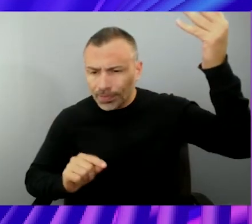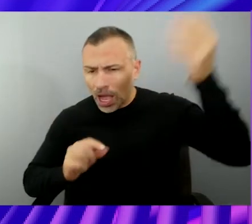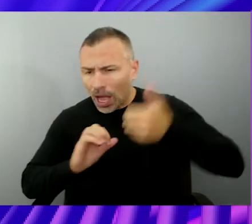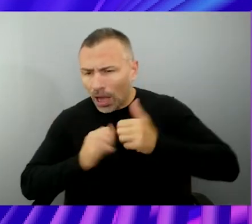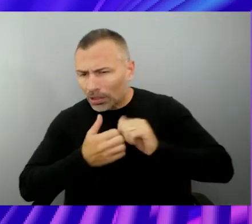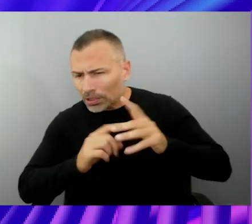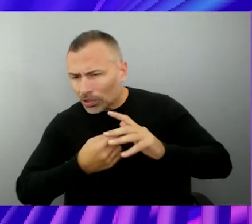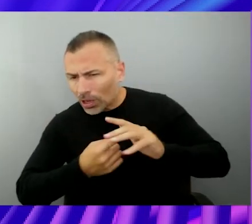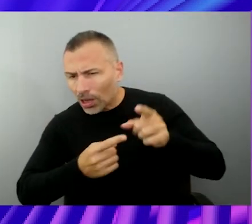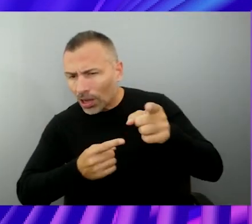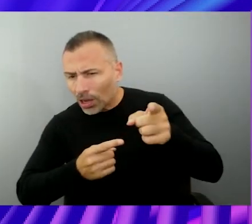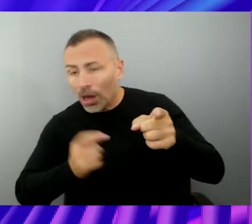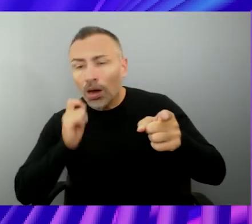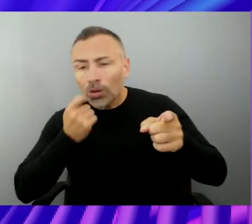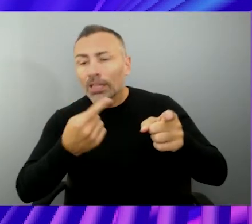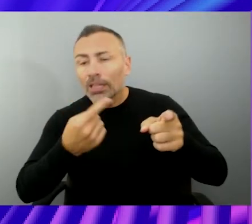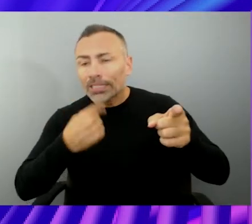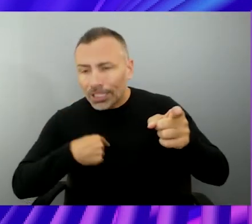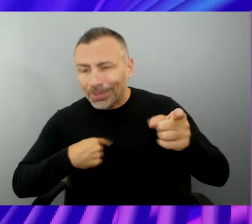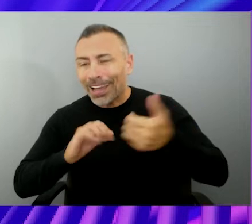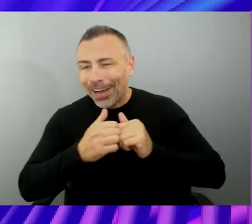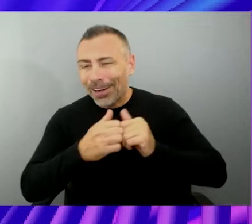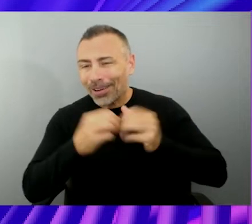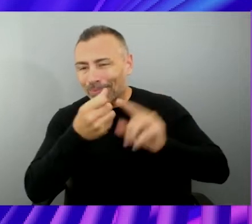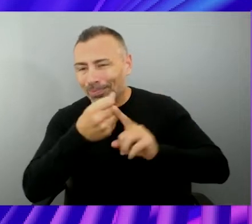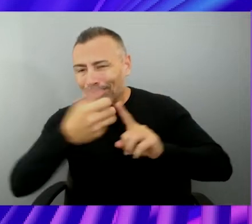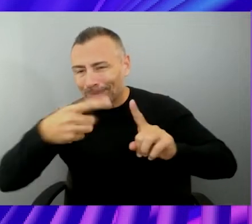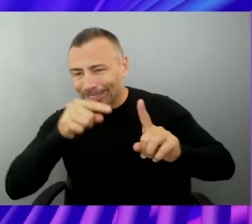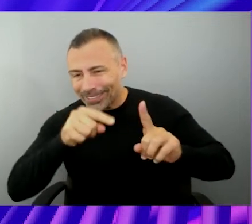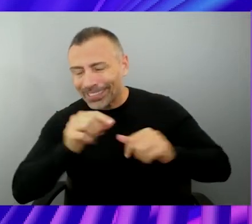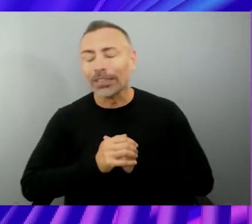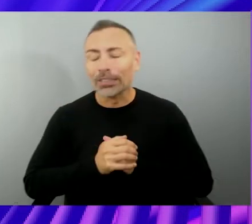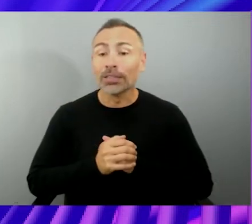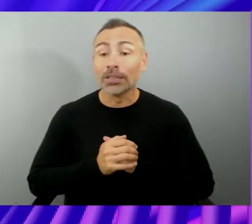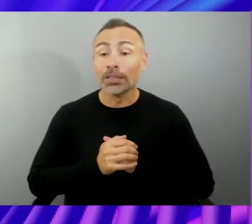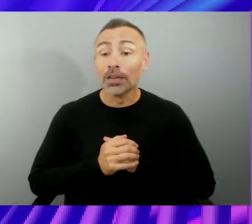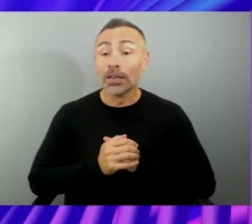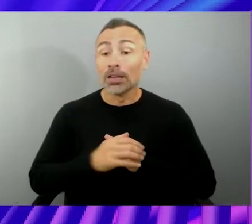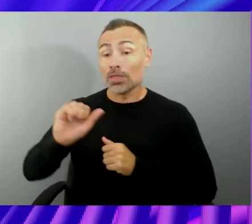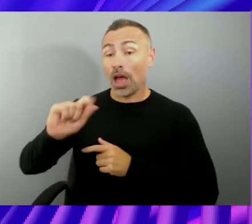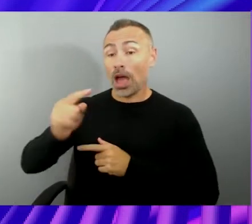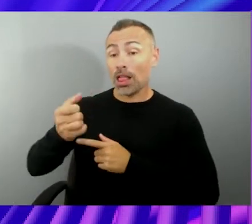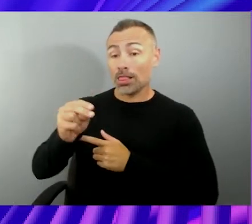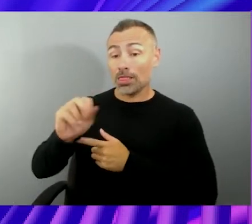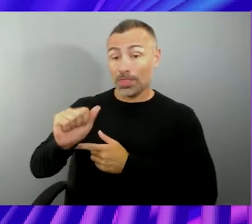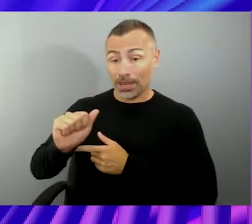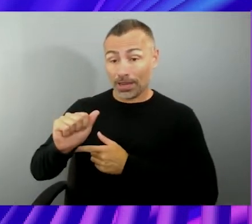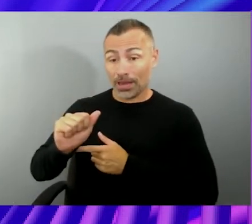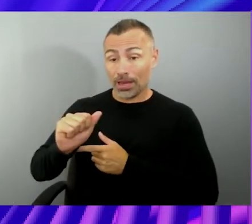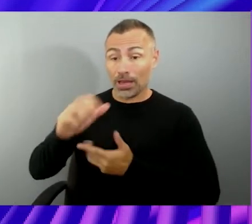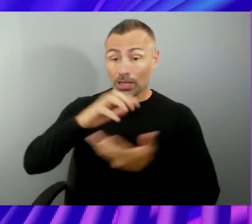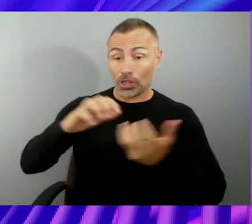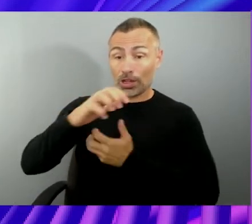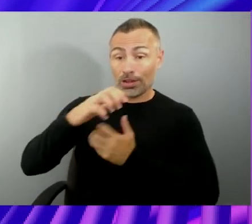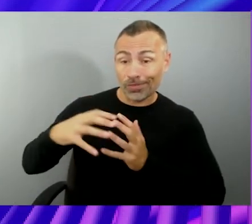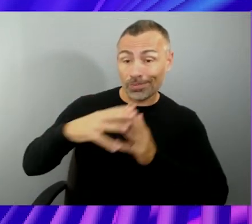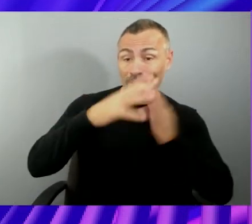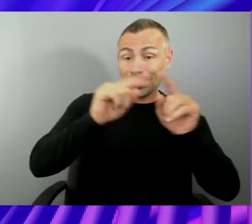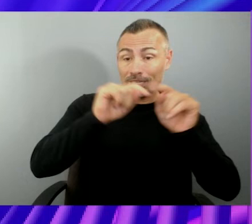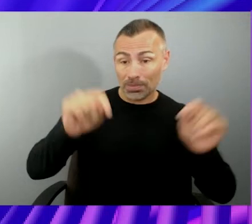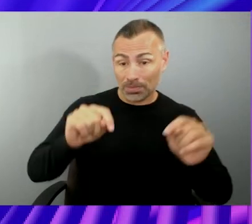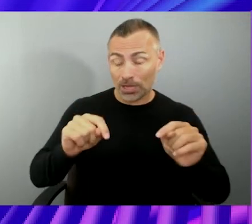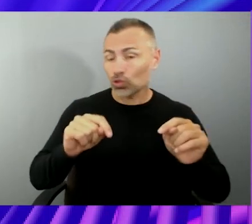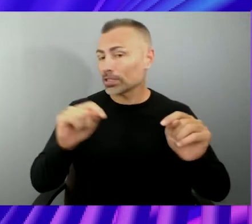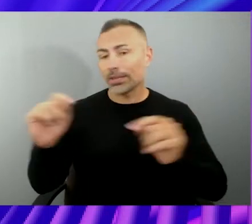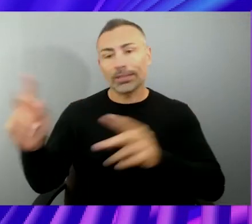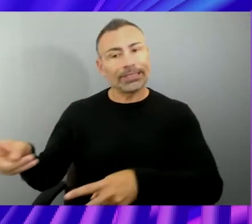Cool. There's a Getting Started section. Good. The Athena CloudFormation template, just download this template, which I have on my desktop right now.